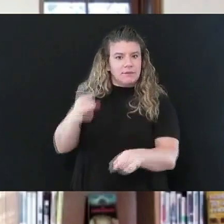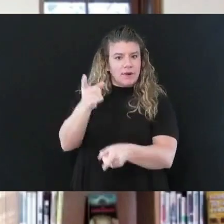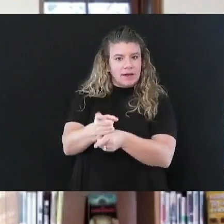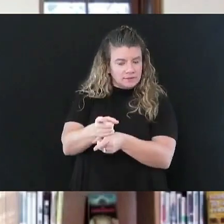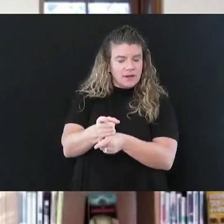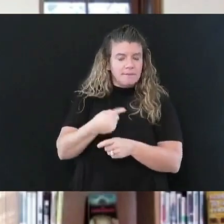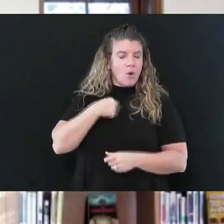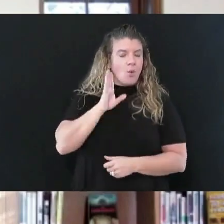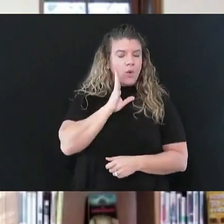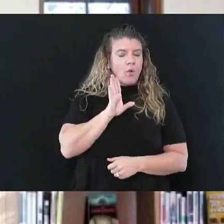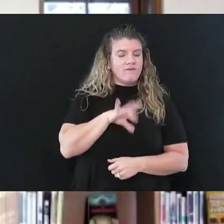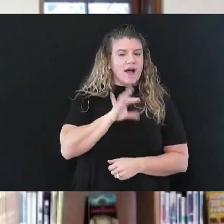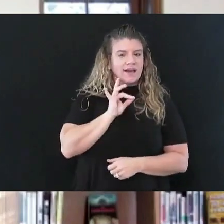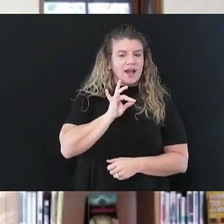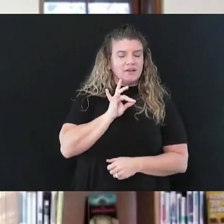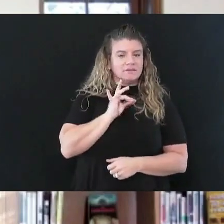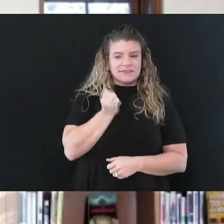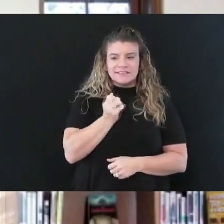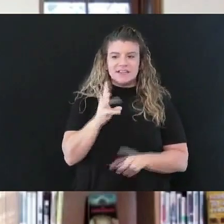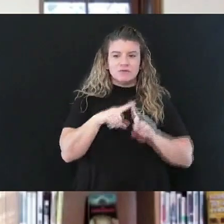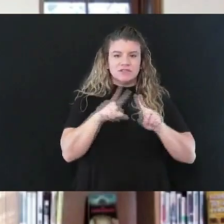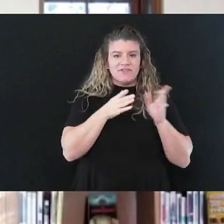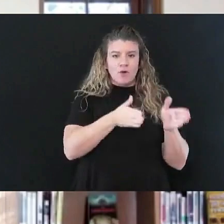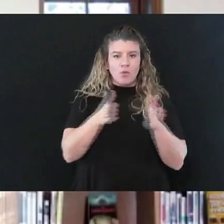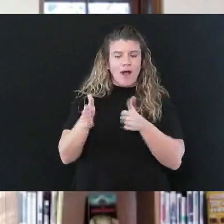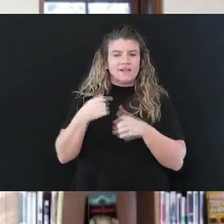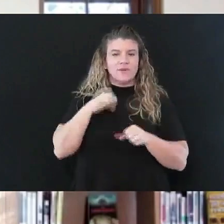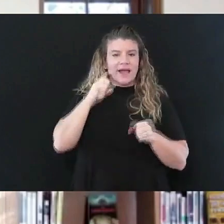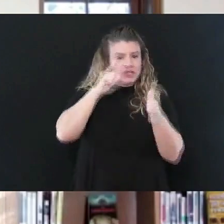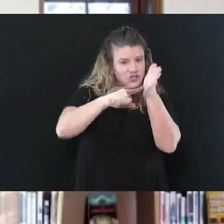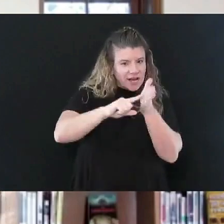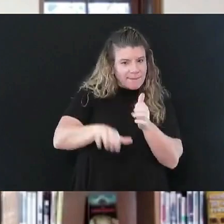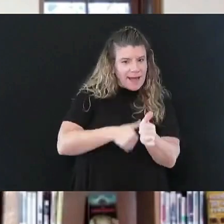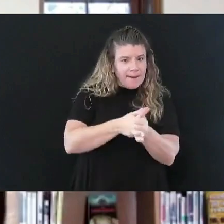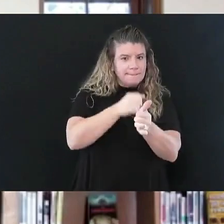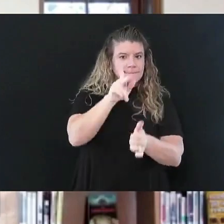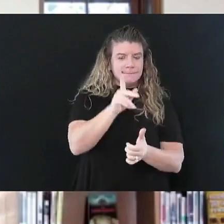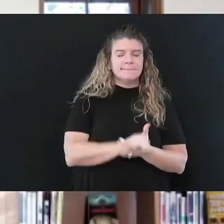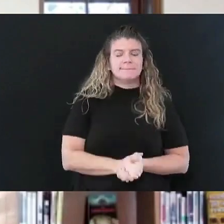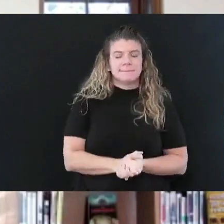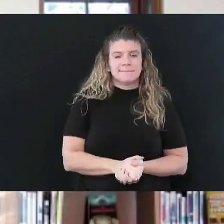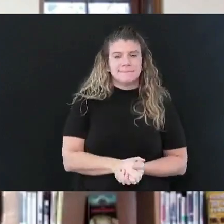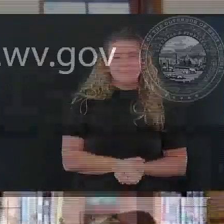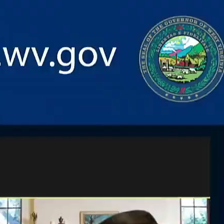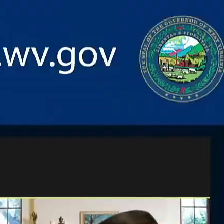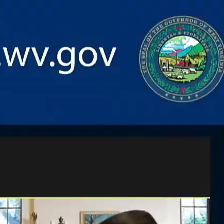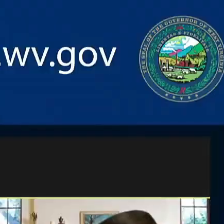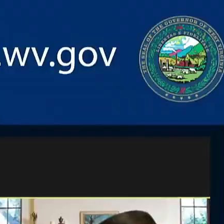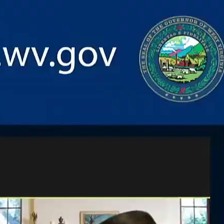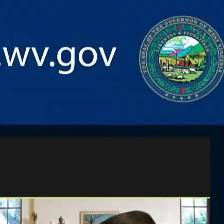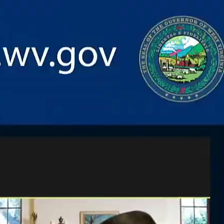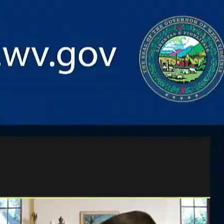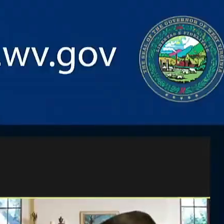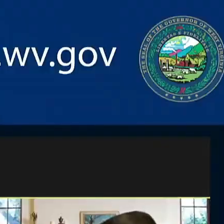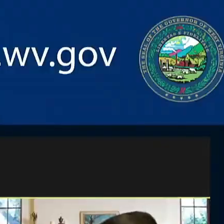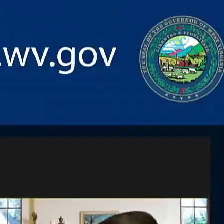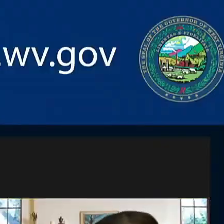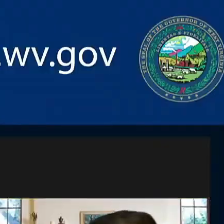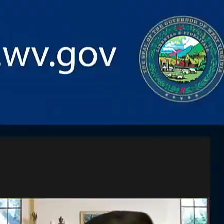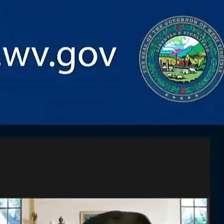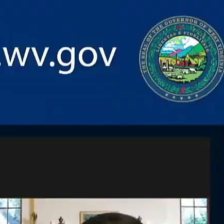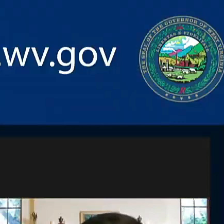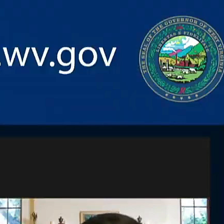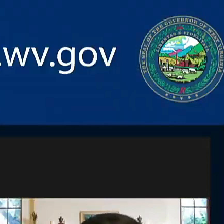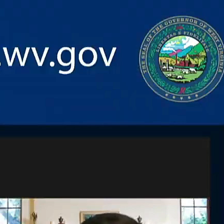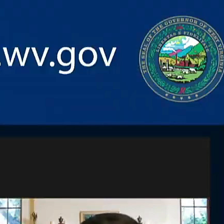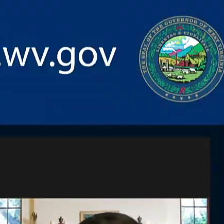But we're going to find several ways to back check it as well. Thank you. All right, thank you, Charles.